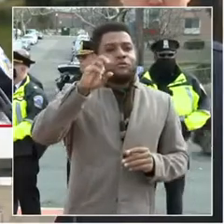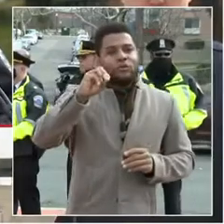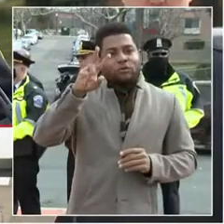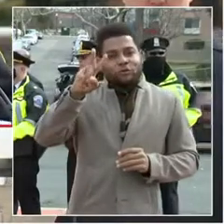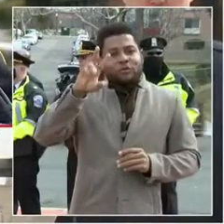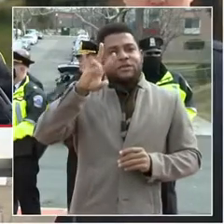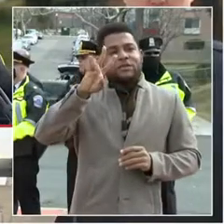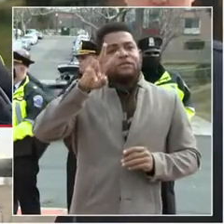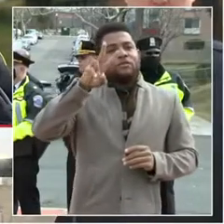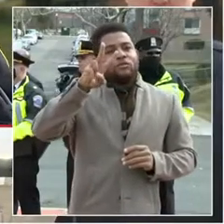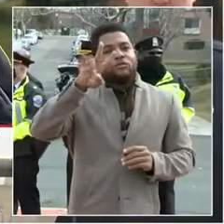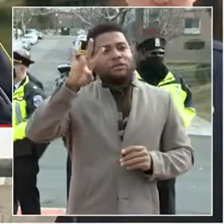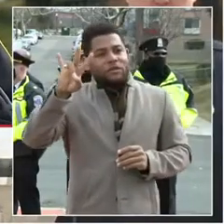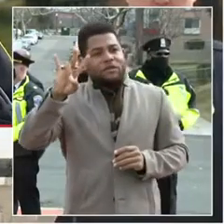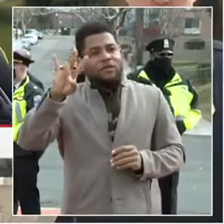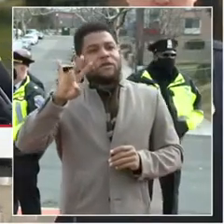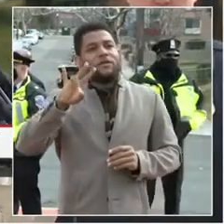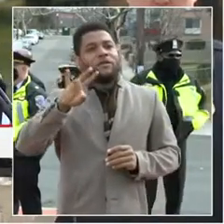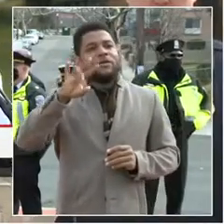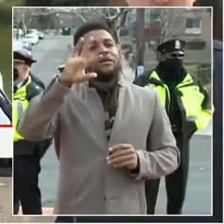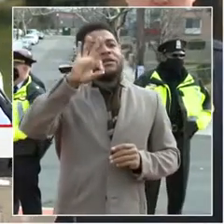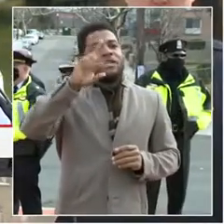202-727-9099 or text us anonymously,